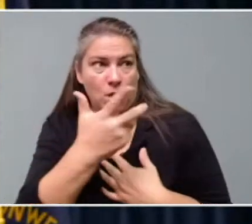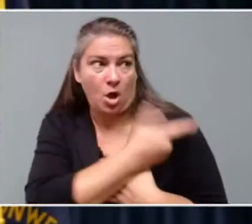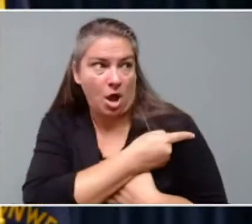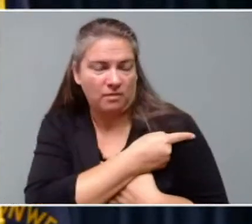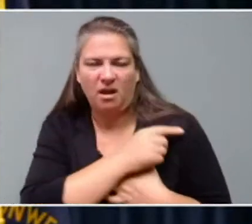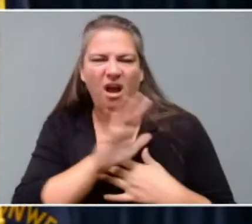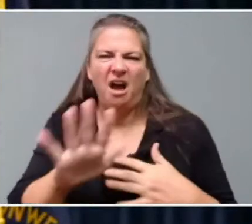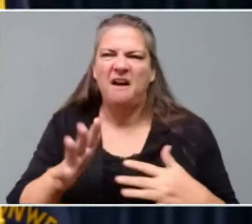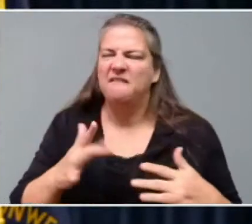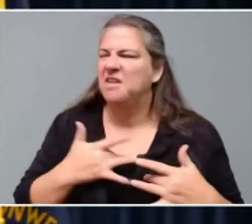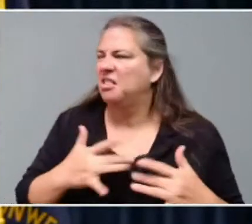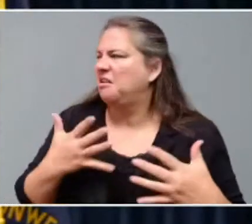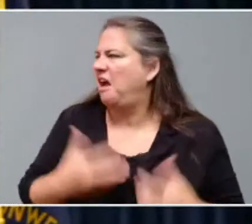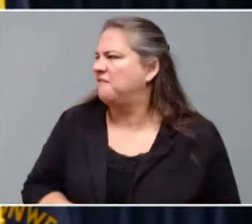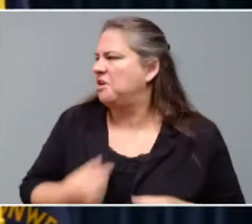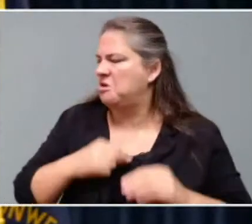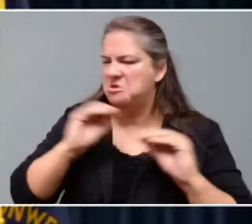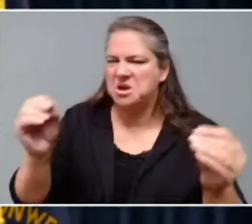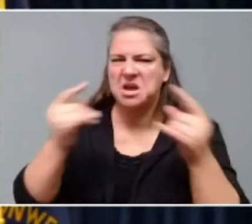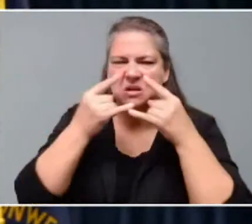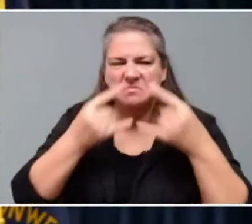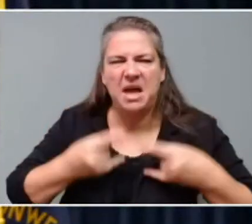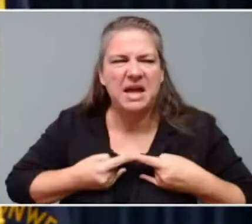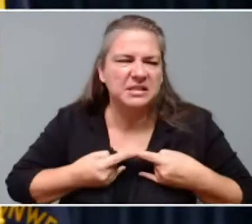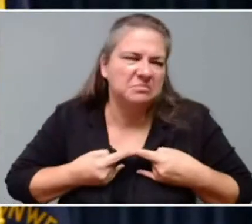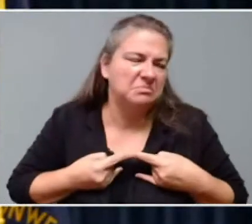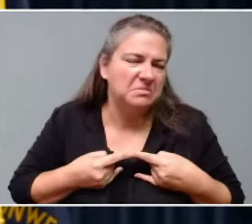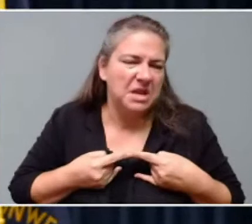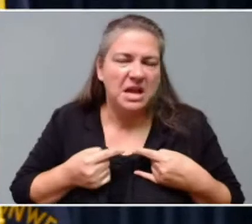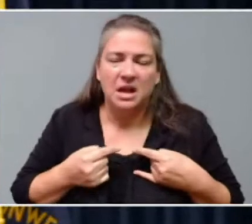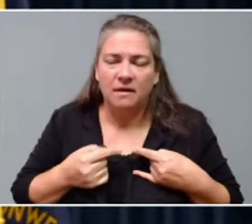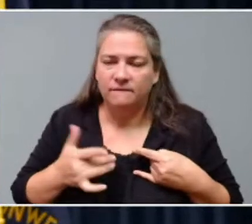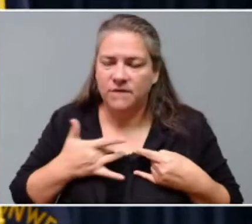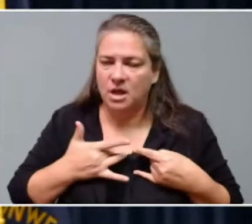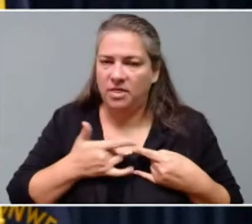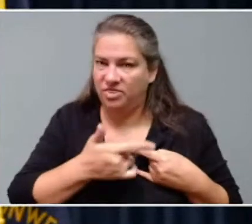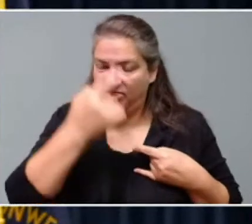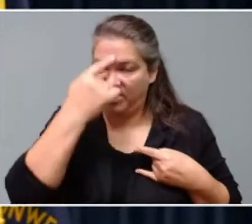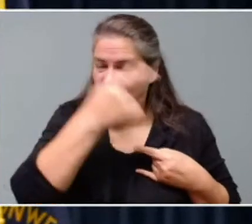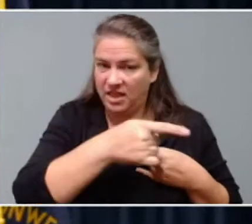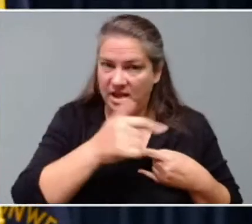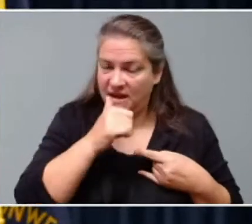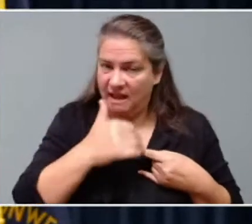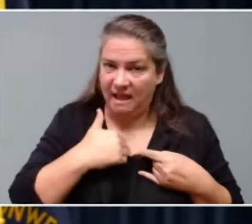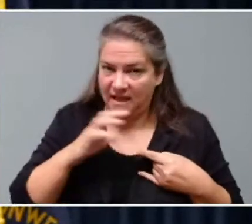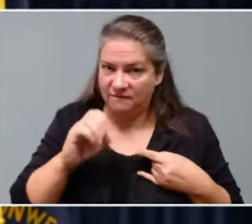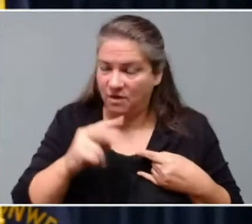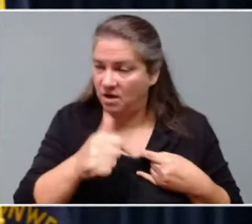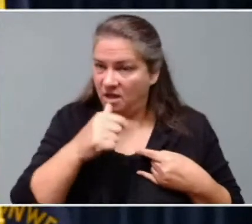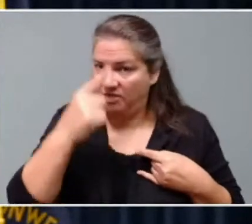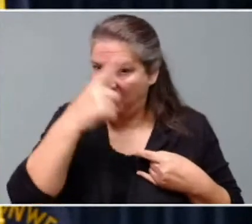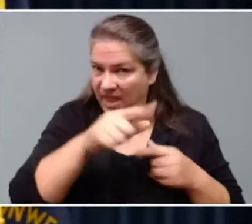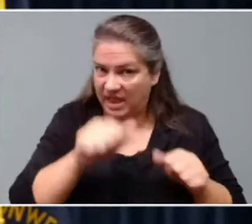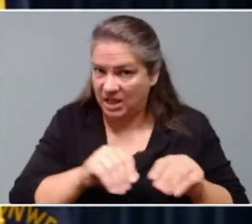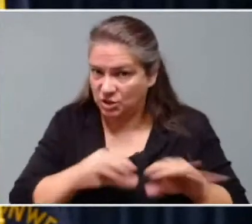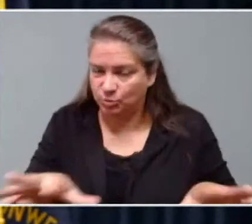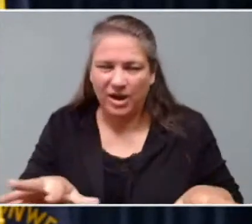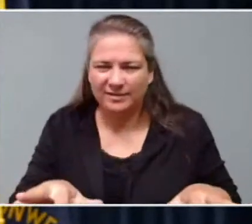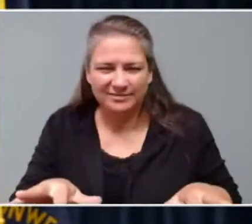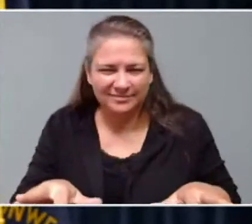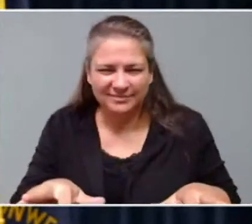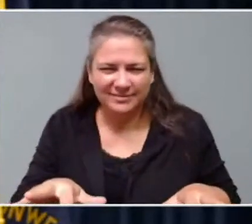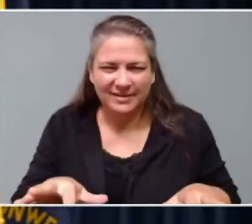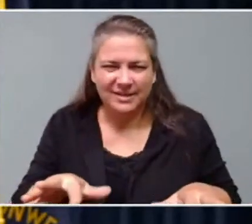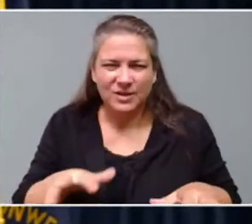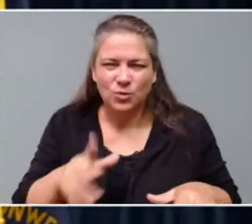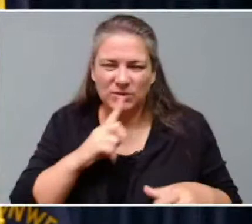wear masks, thinking they might not be positive and might not be spreading it. So if that makes sense, it's a tough line,